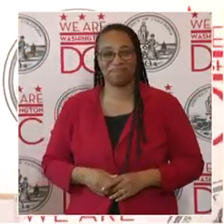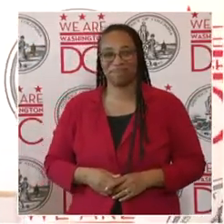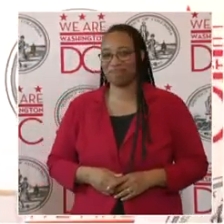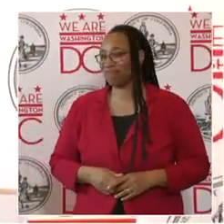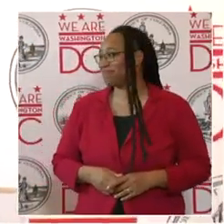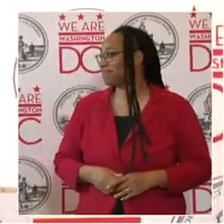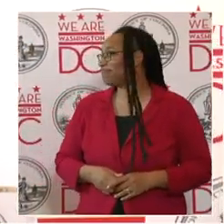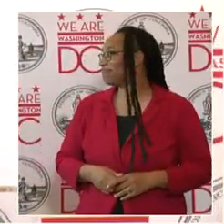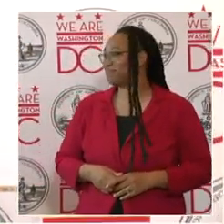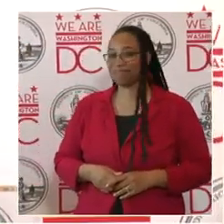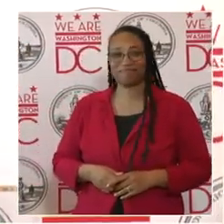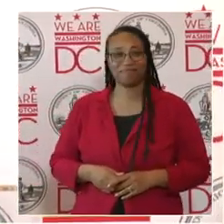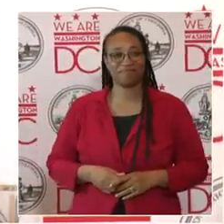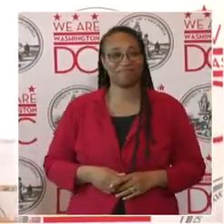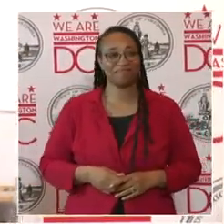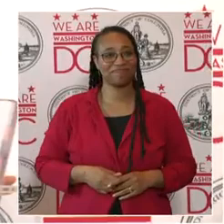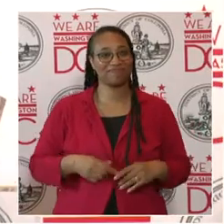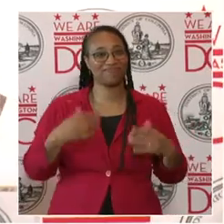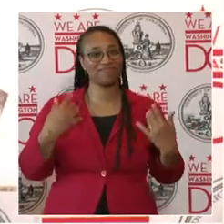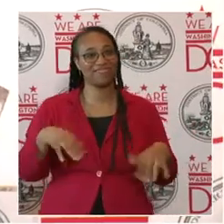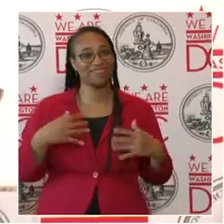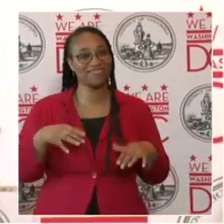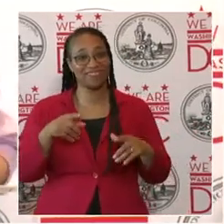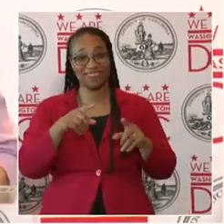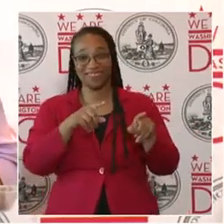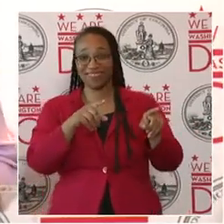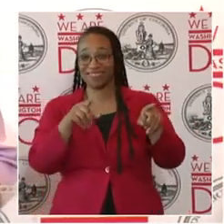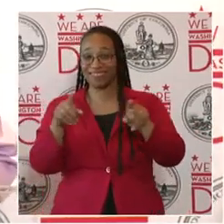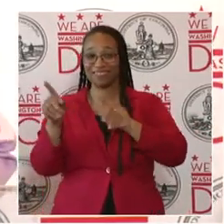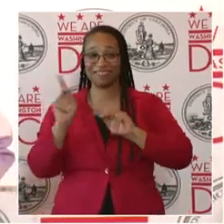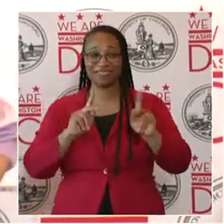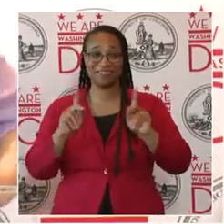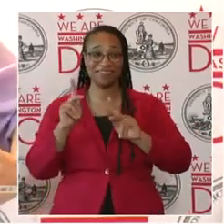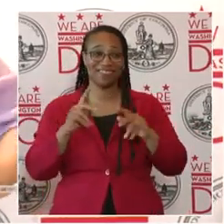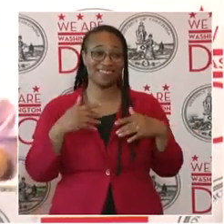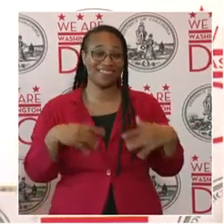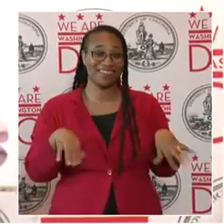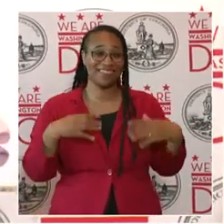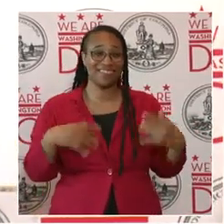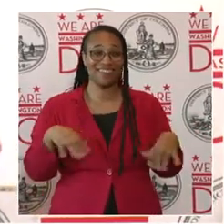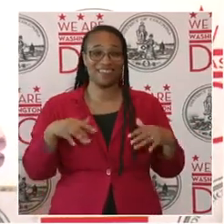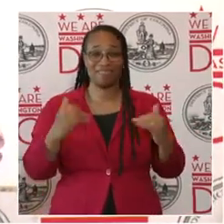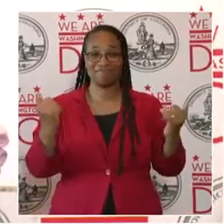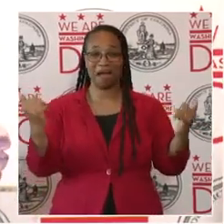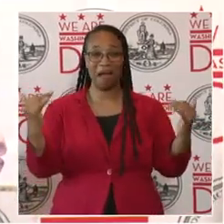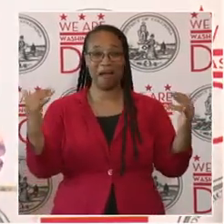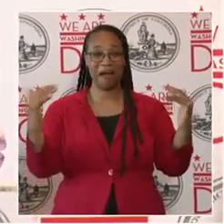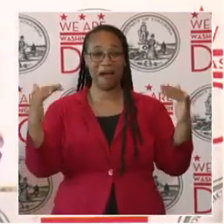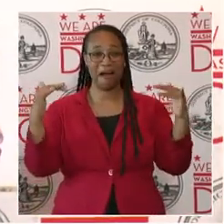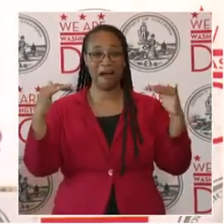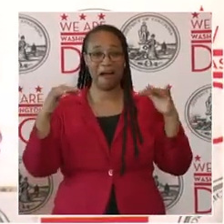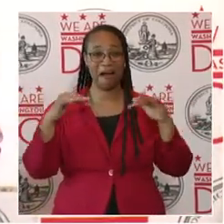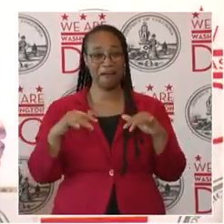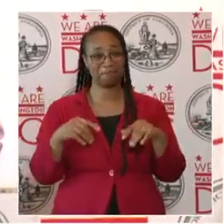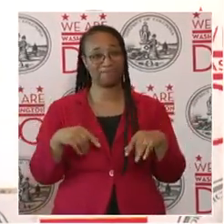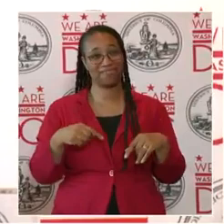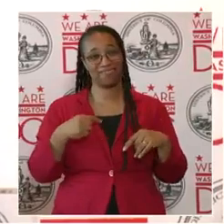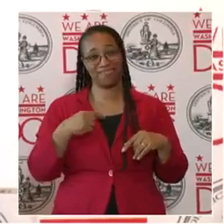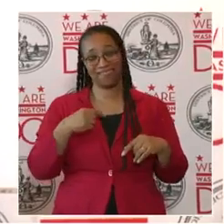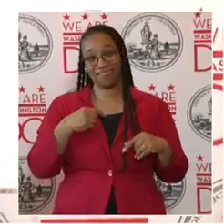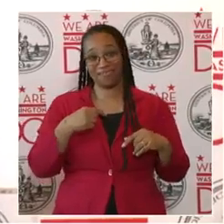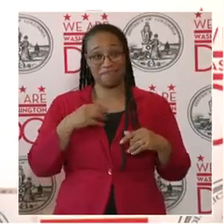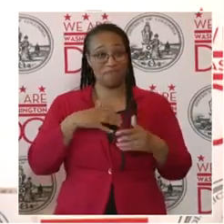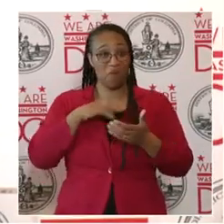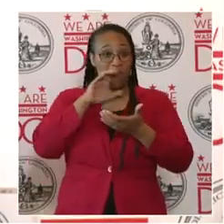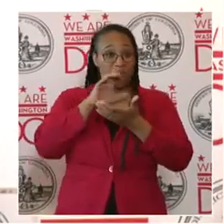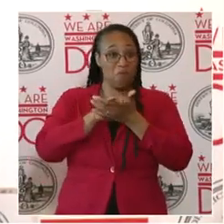What an incredible looking crowd we got here tonight. My name is Joe McDaniel. I, along with my incredible wife, Rach, own As